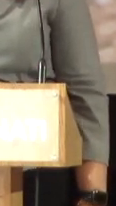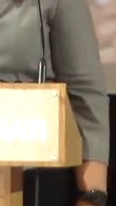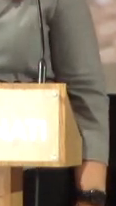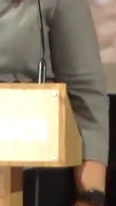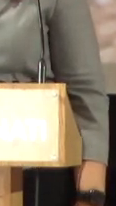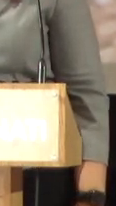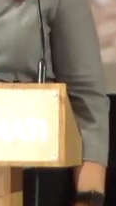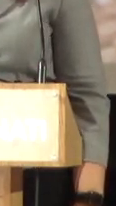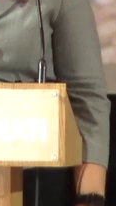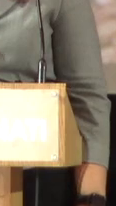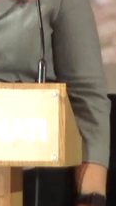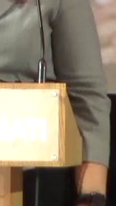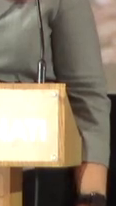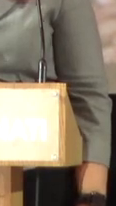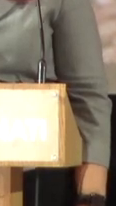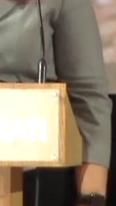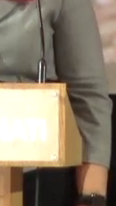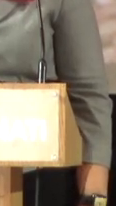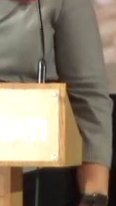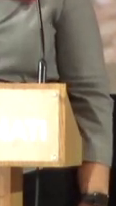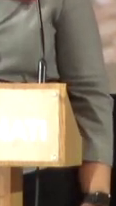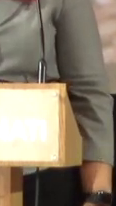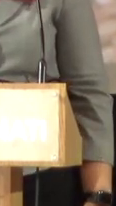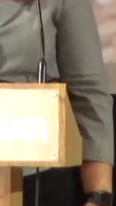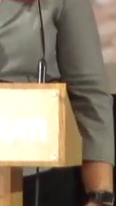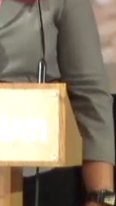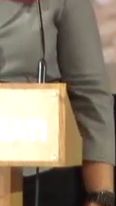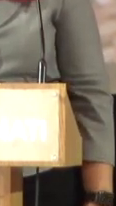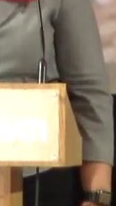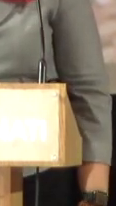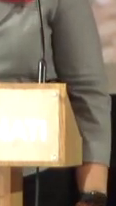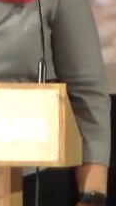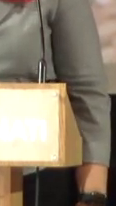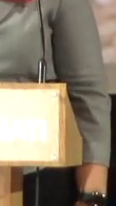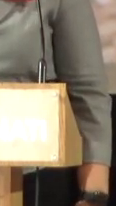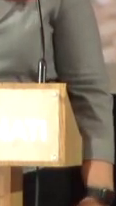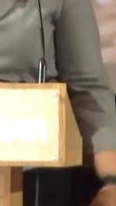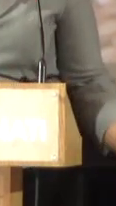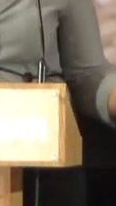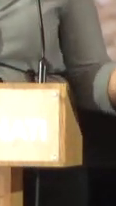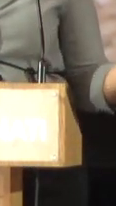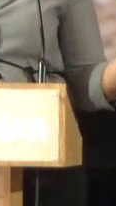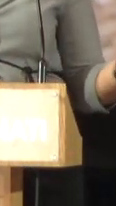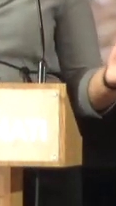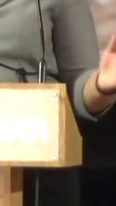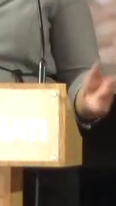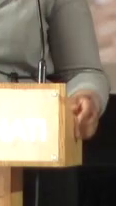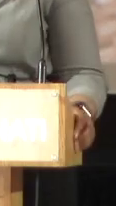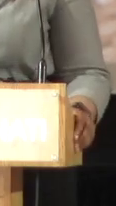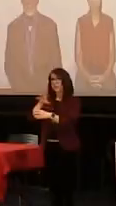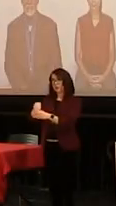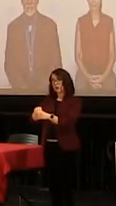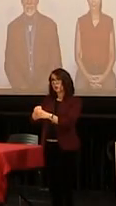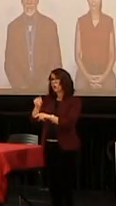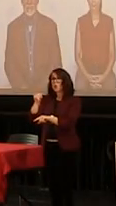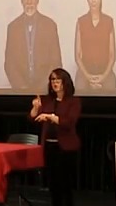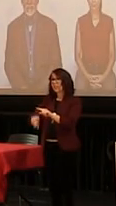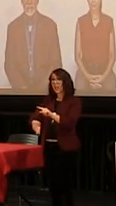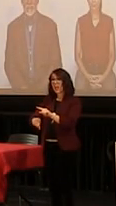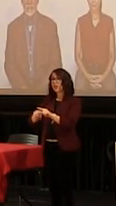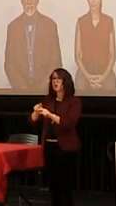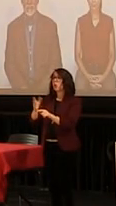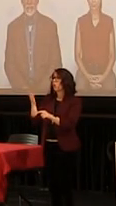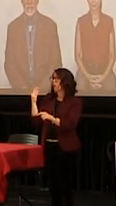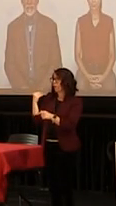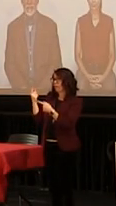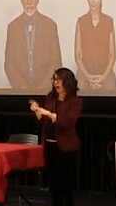particularly those who are understandably distant and hesitant to participate. We can't erase the past, but we